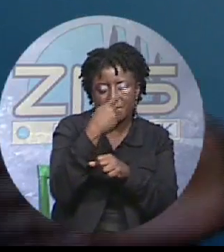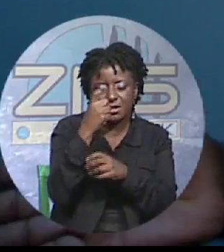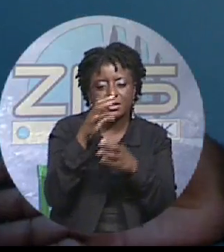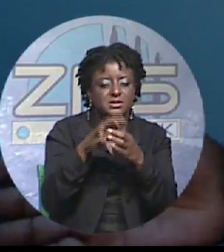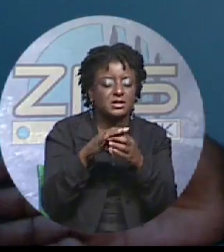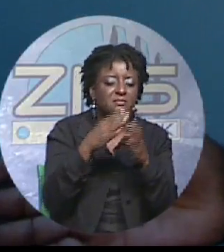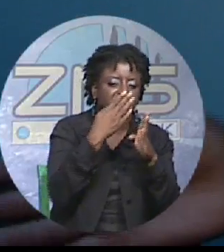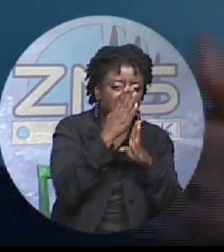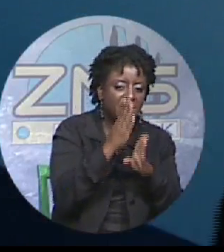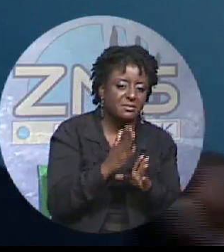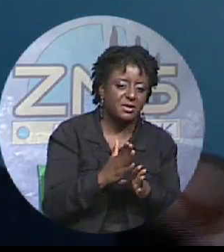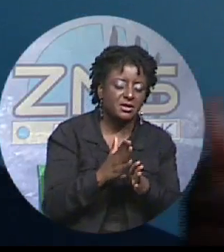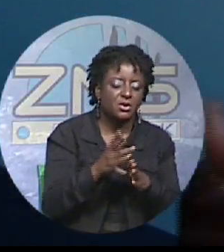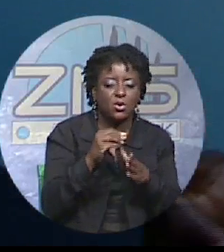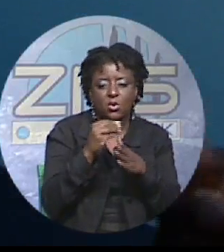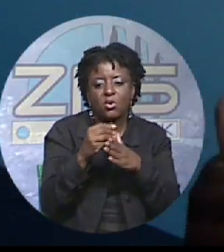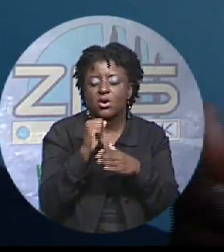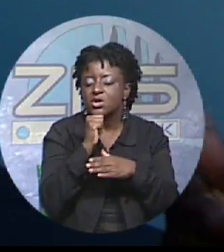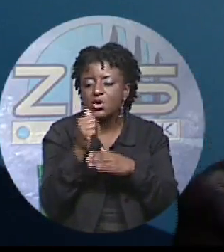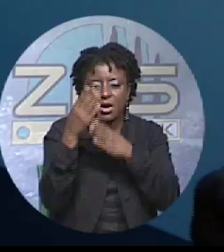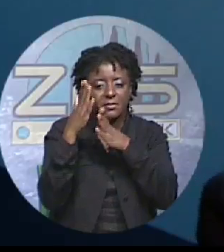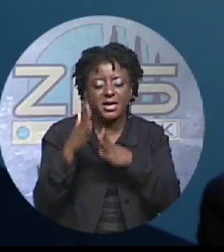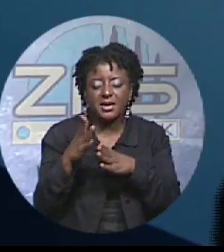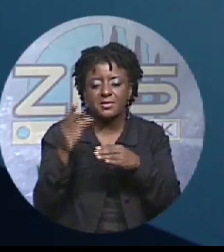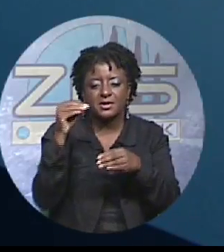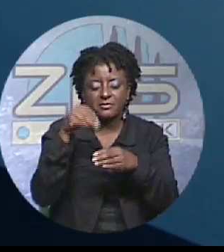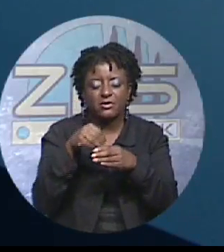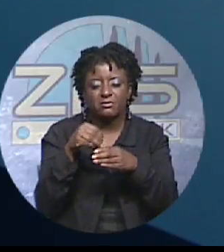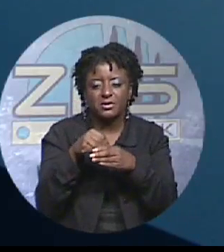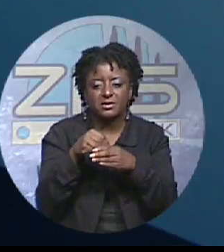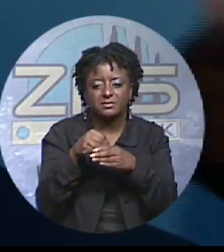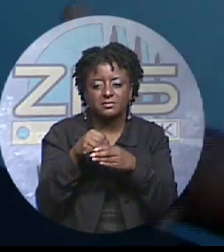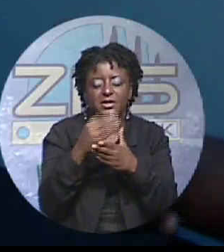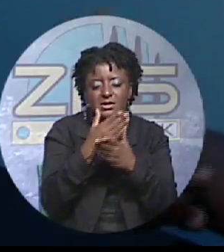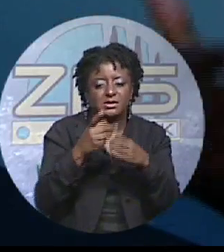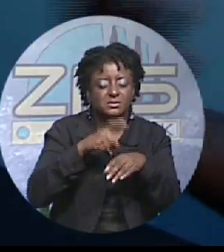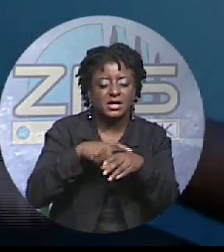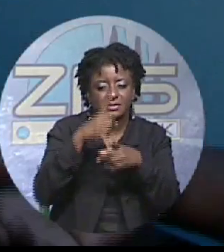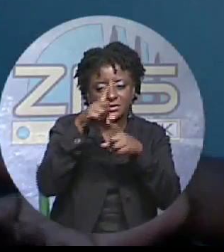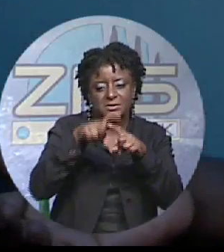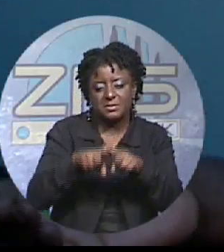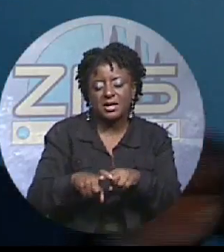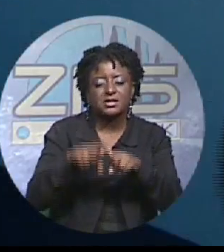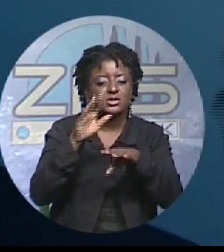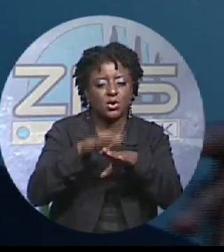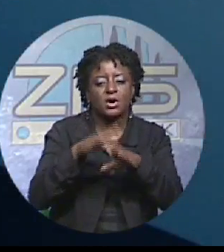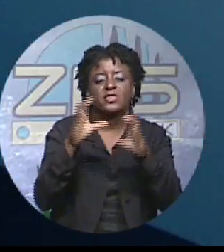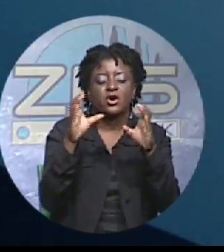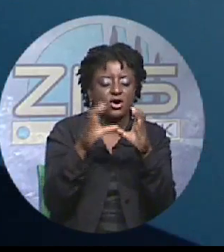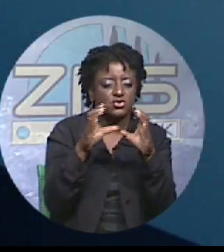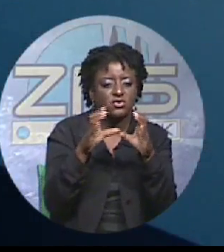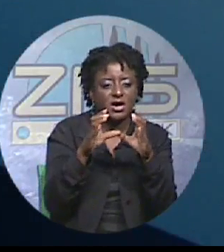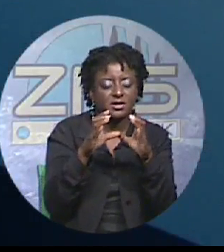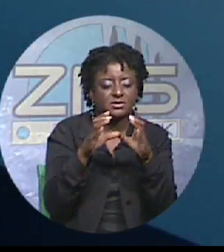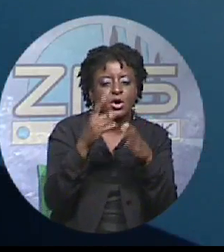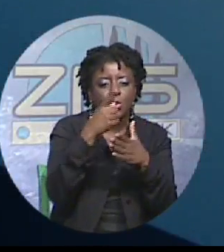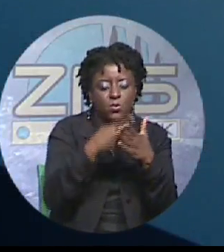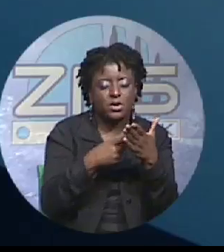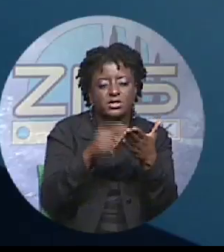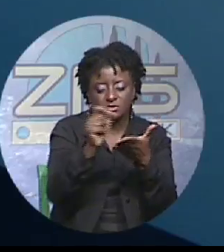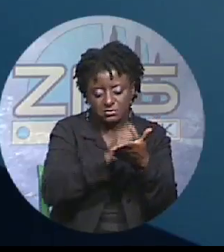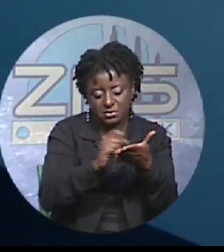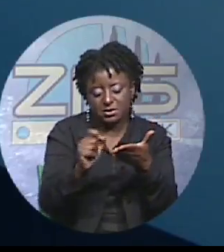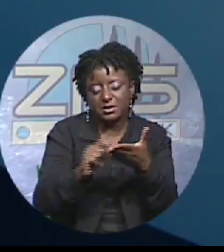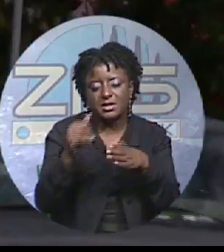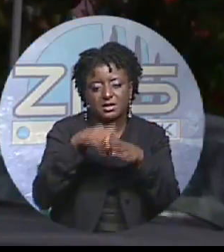or non-Bahamian involvement. I think most of those times it comes down to the contract, what is the specifics of it, what is the specification that they're